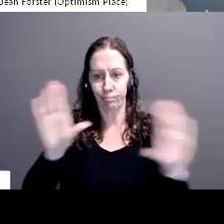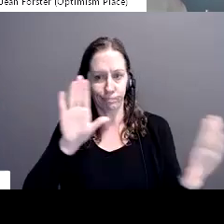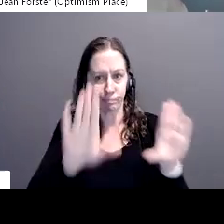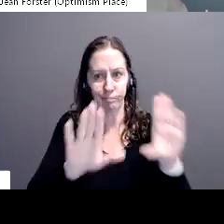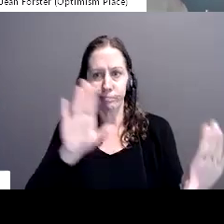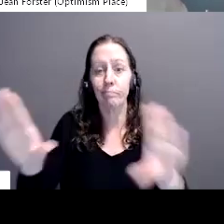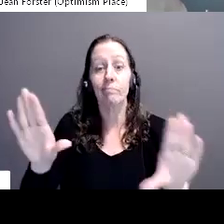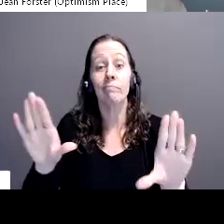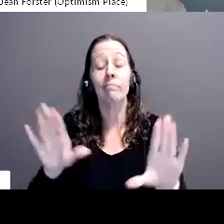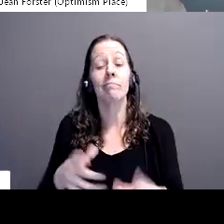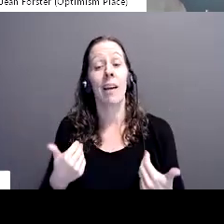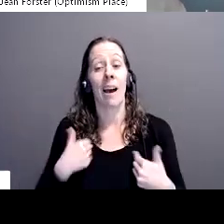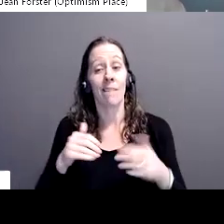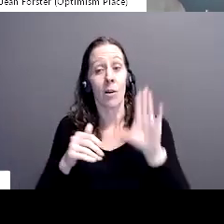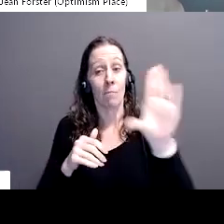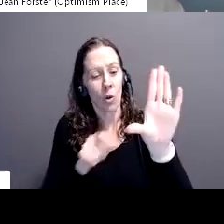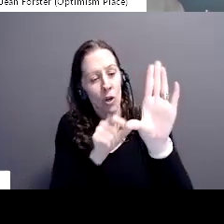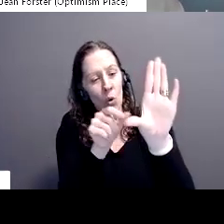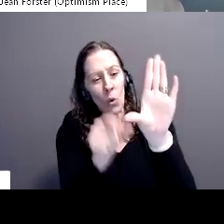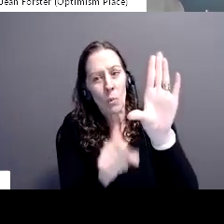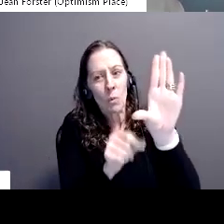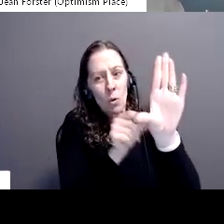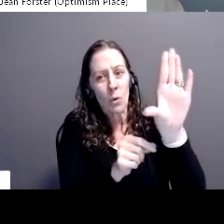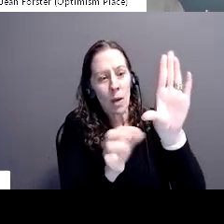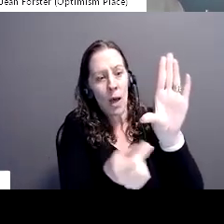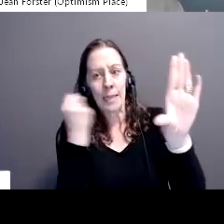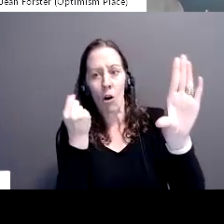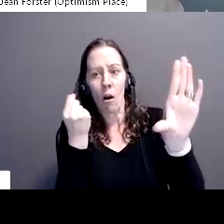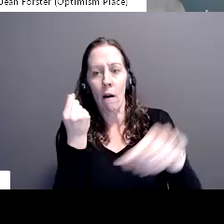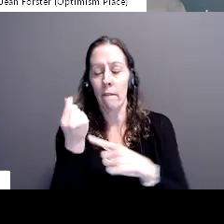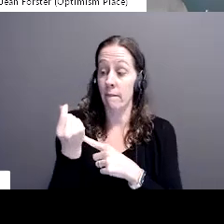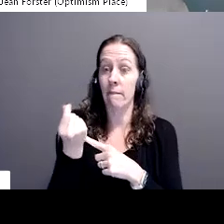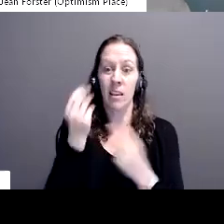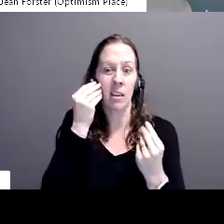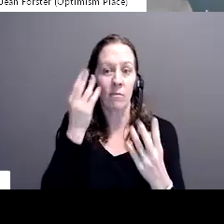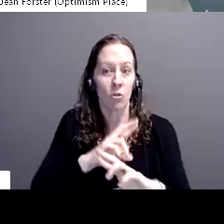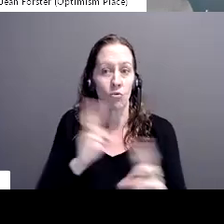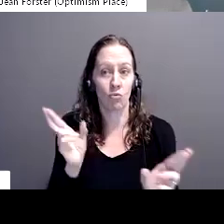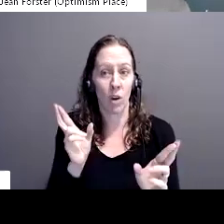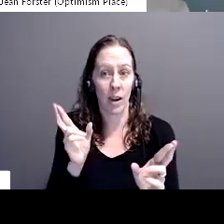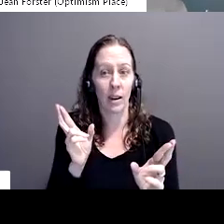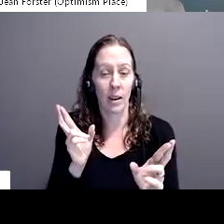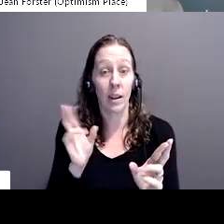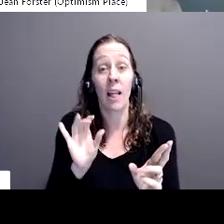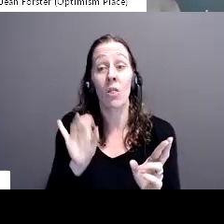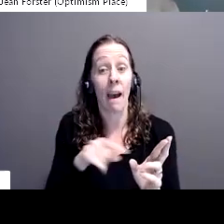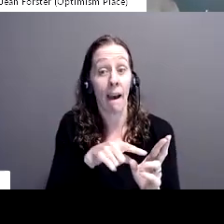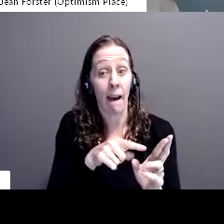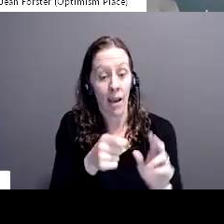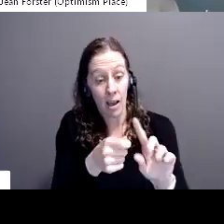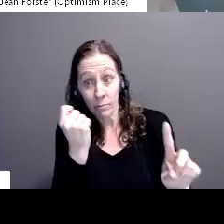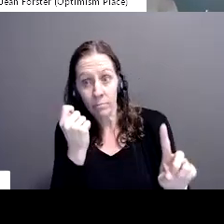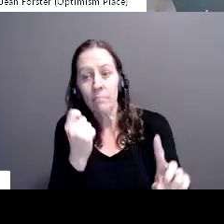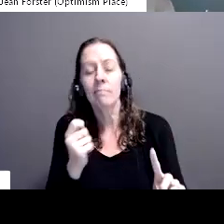tear-off tabs that have information on the tabs that are placed in hospitals and other